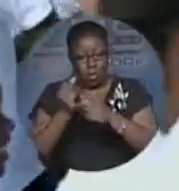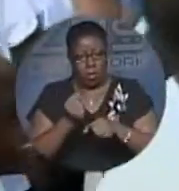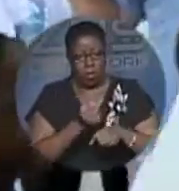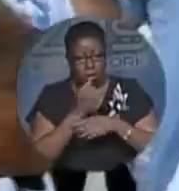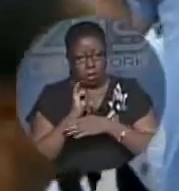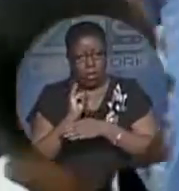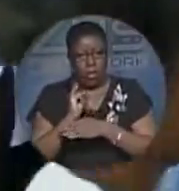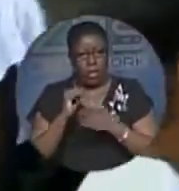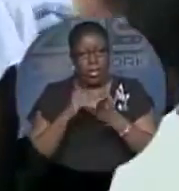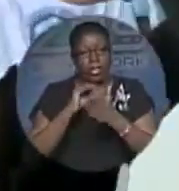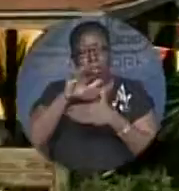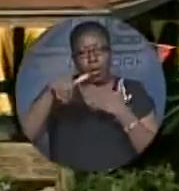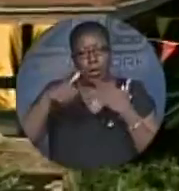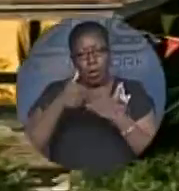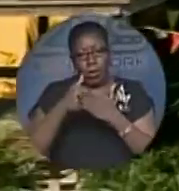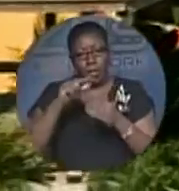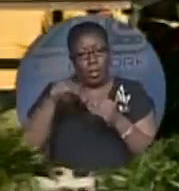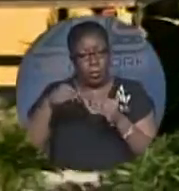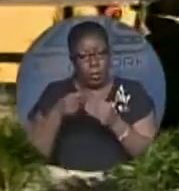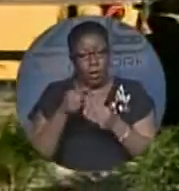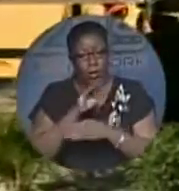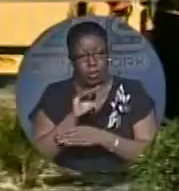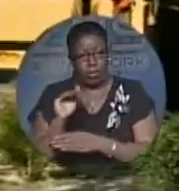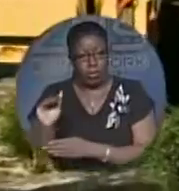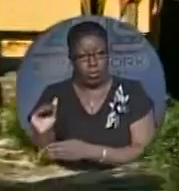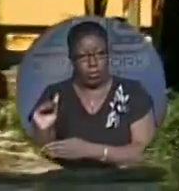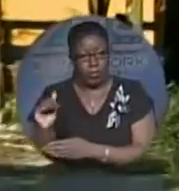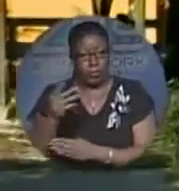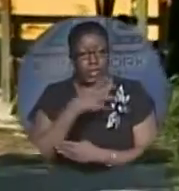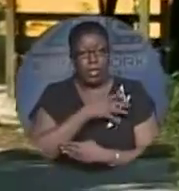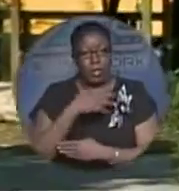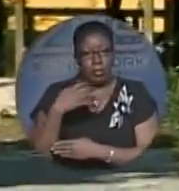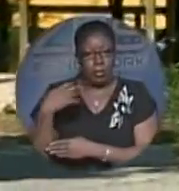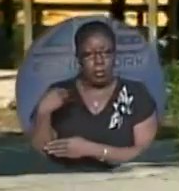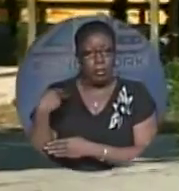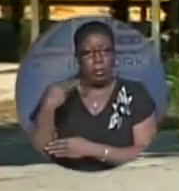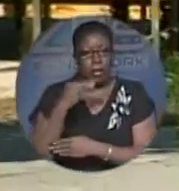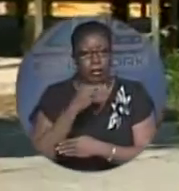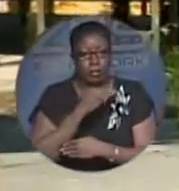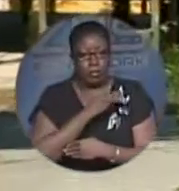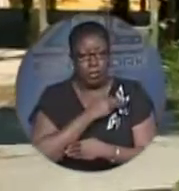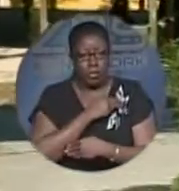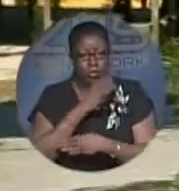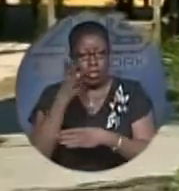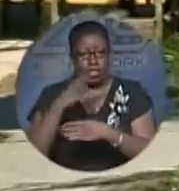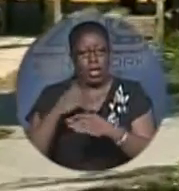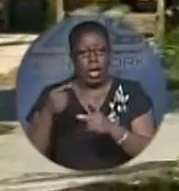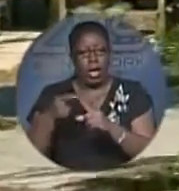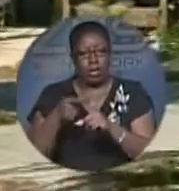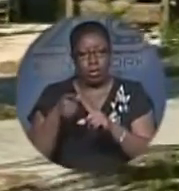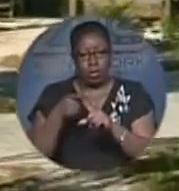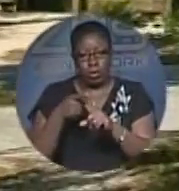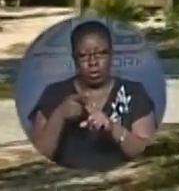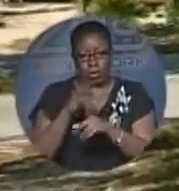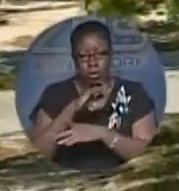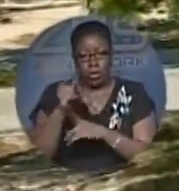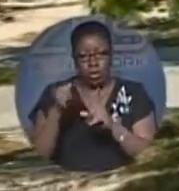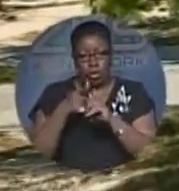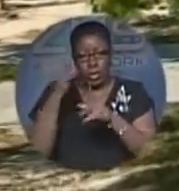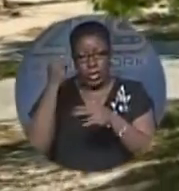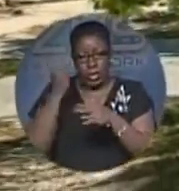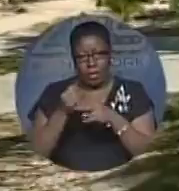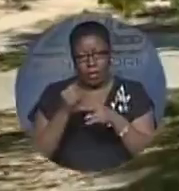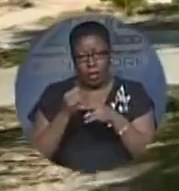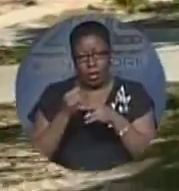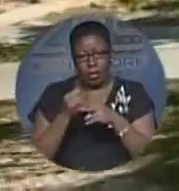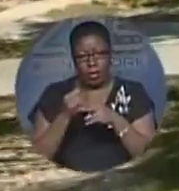the children. Higgins and committee members reached out to the Ministry of Youth, Sports and Culture to identify the ideal location and